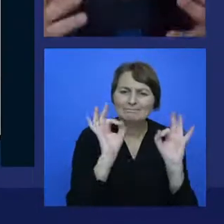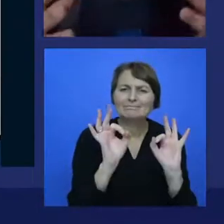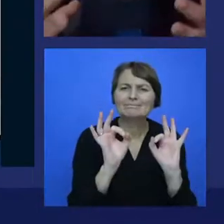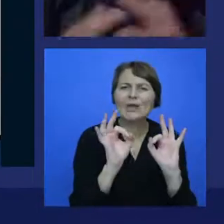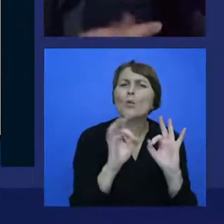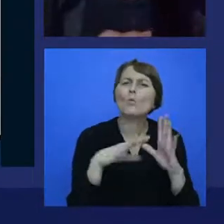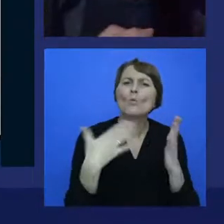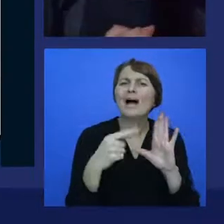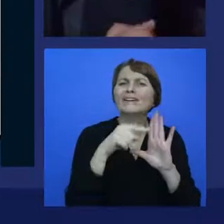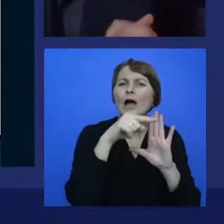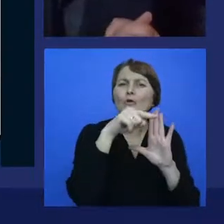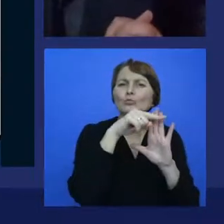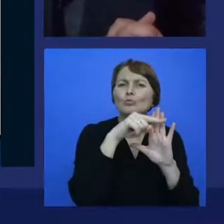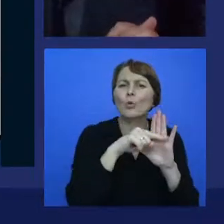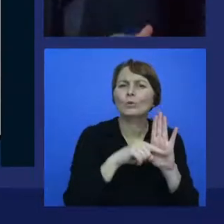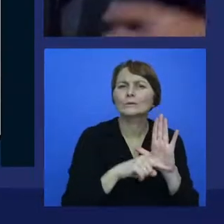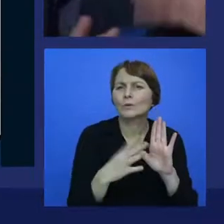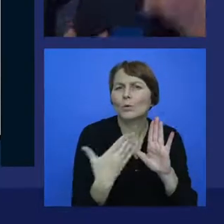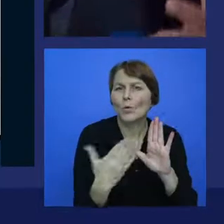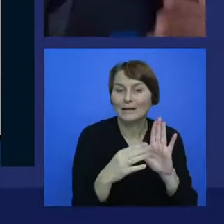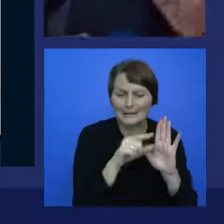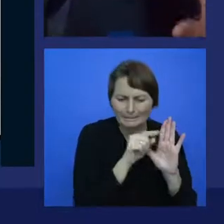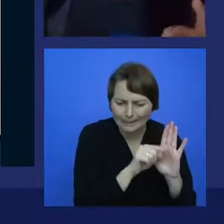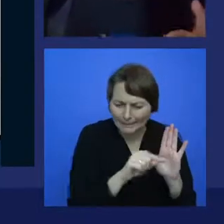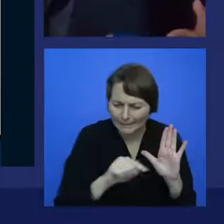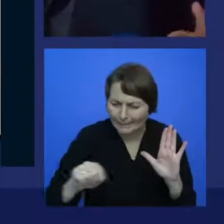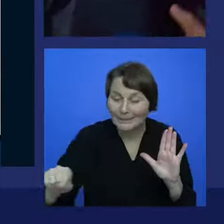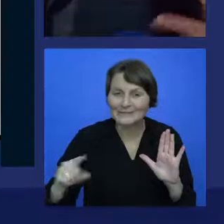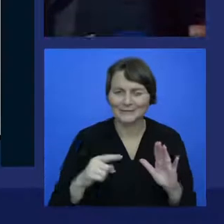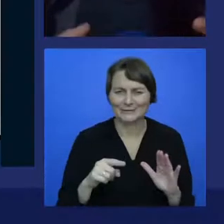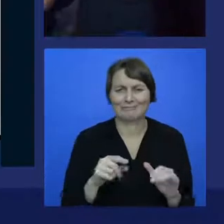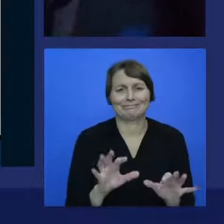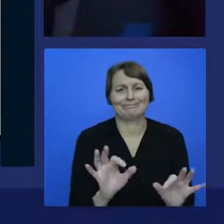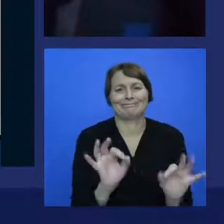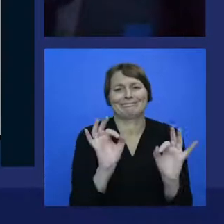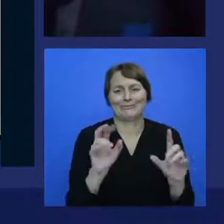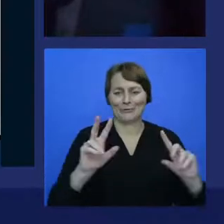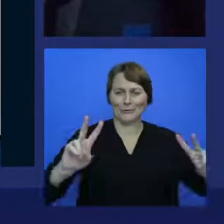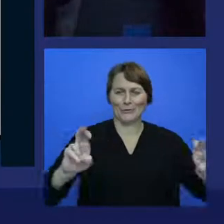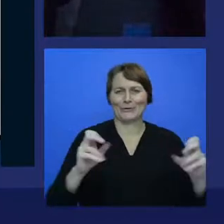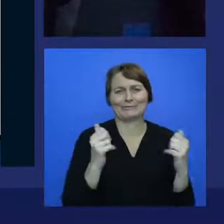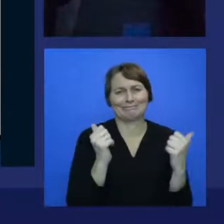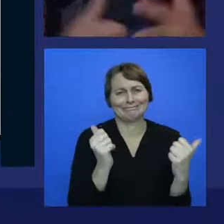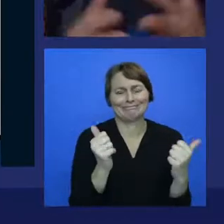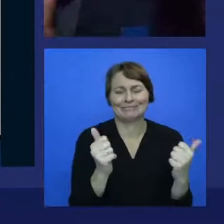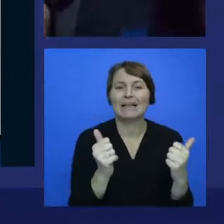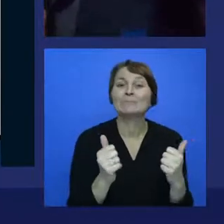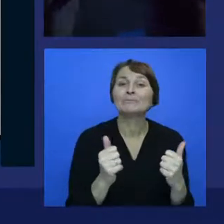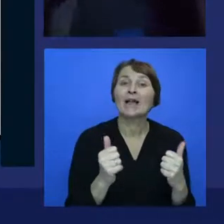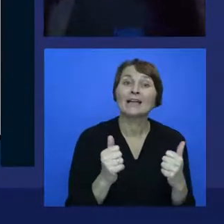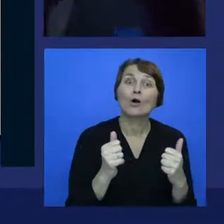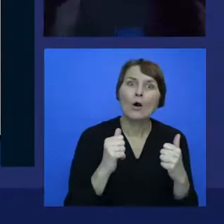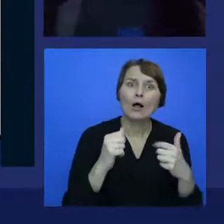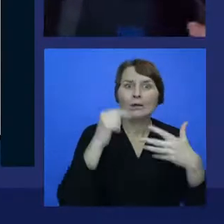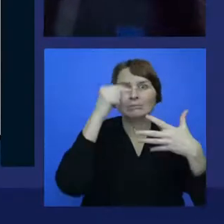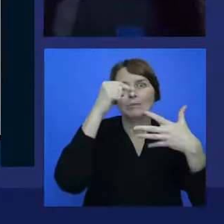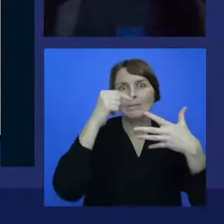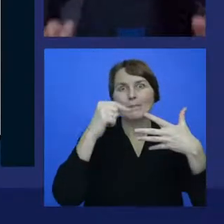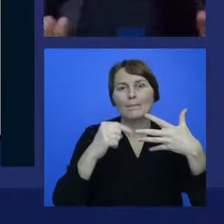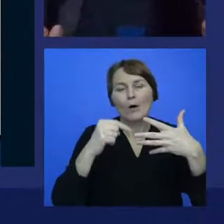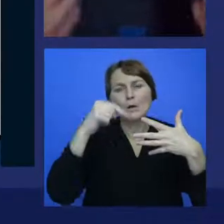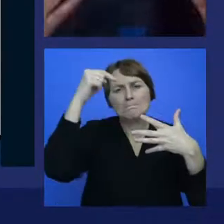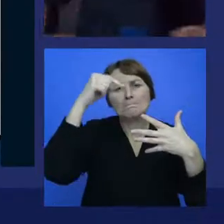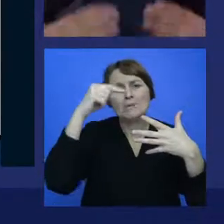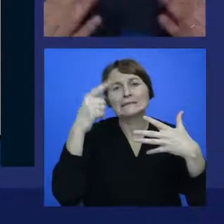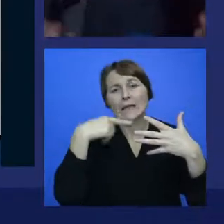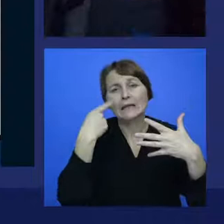rules? This is what you should do. And I just wanted to remind you of them. We're not going to go through them. I just think this is really the